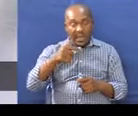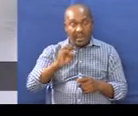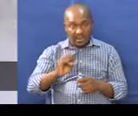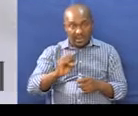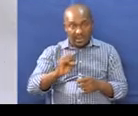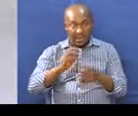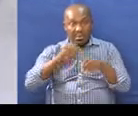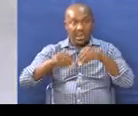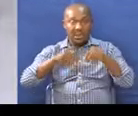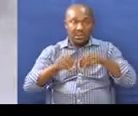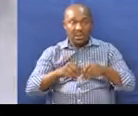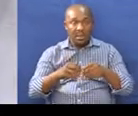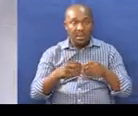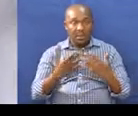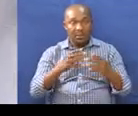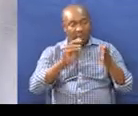turned or retained